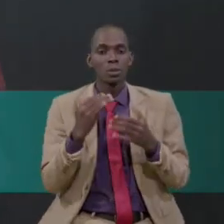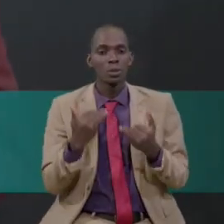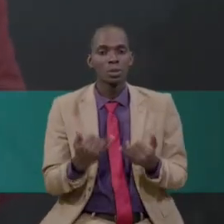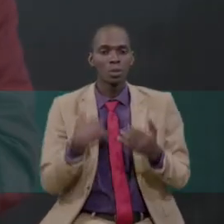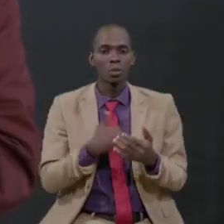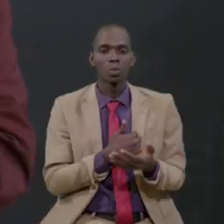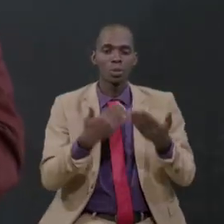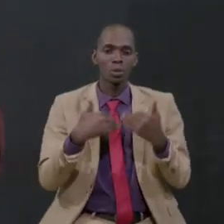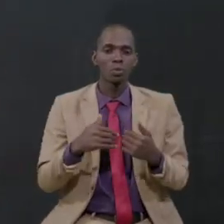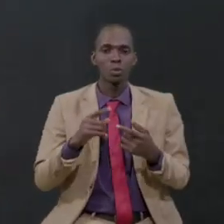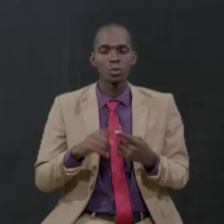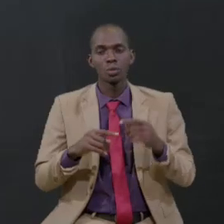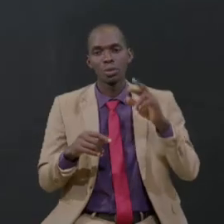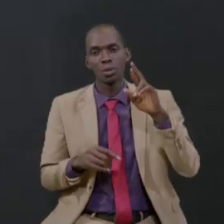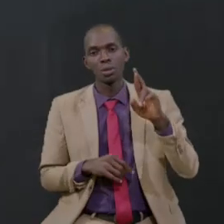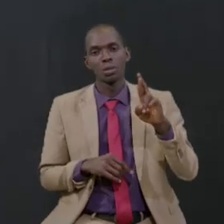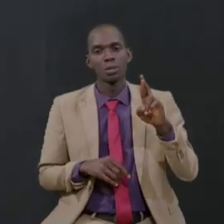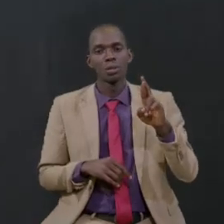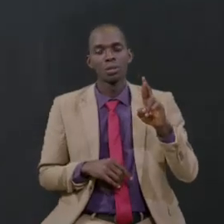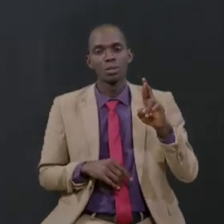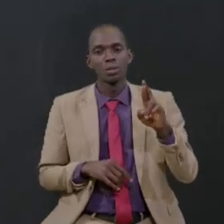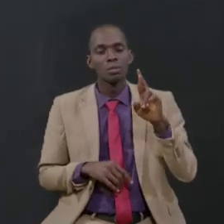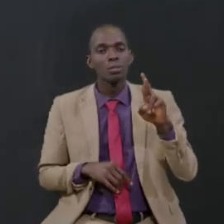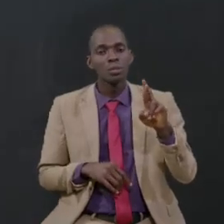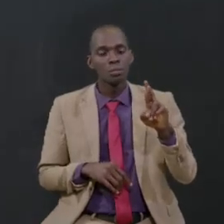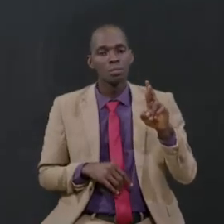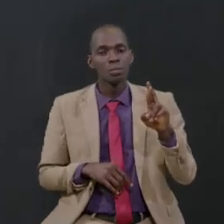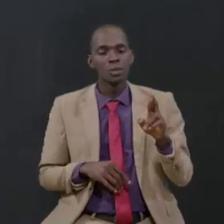in the word transform. Restore.